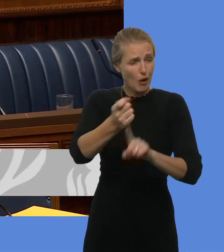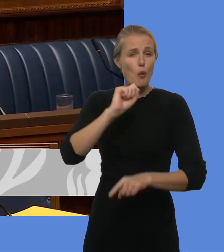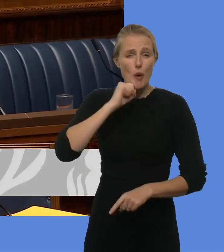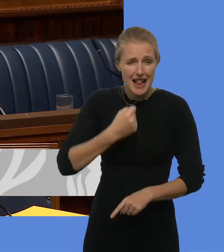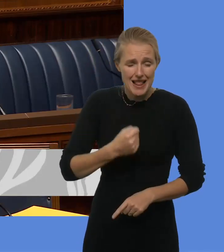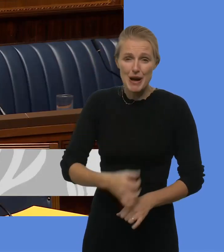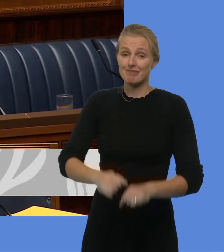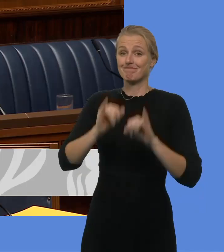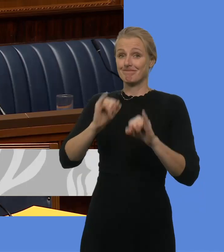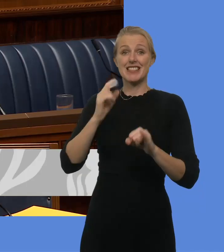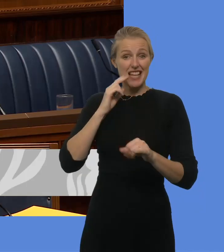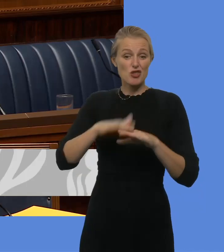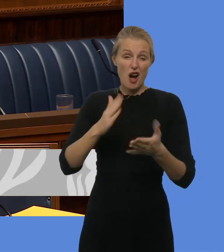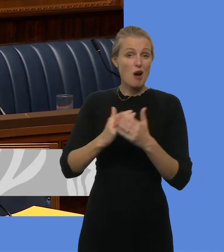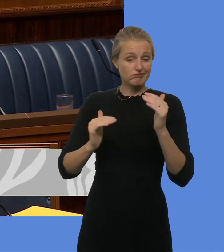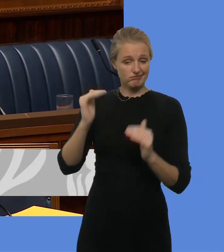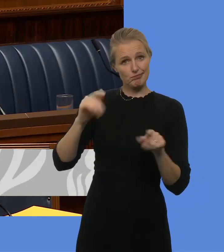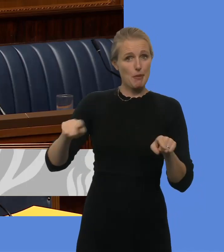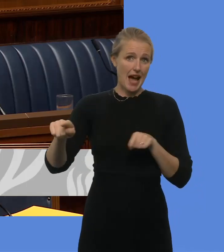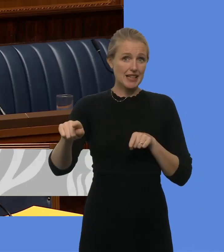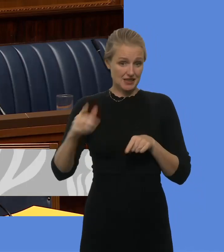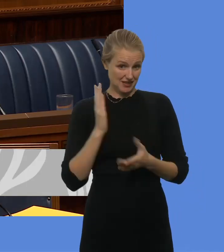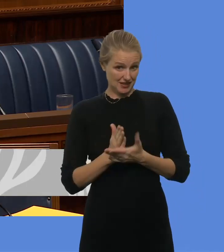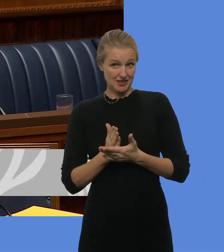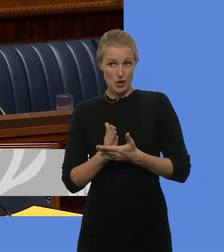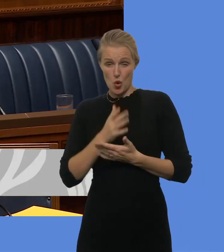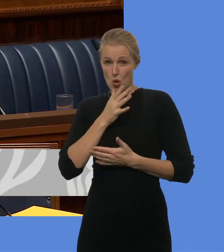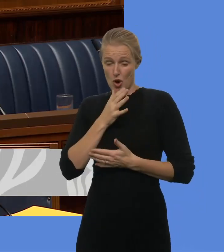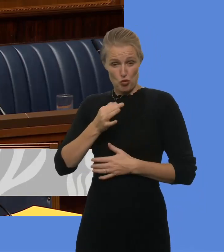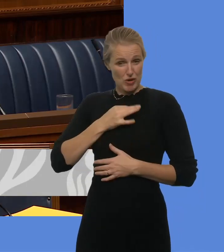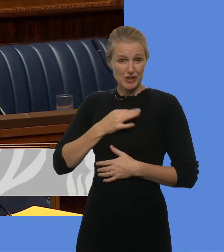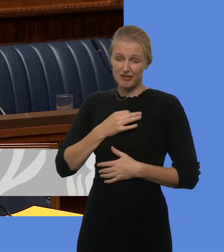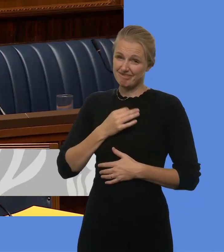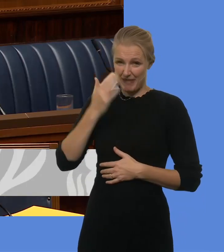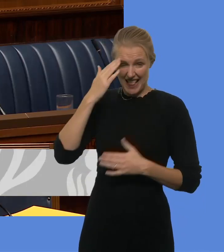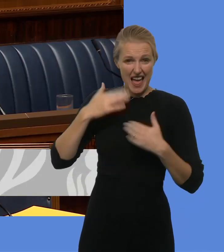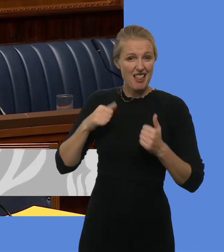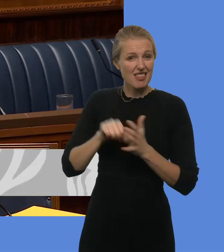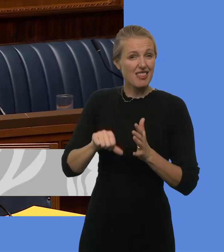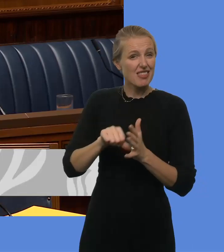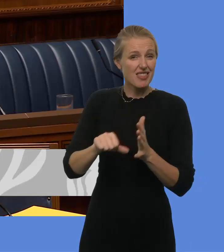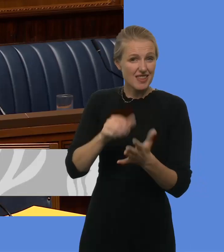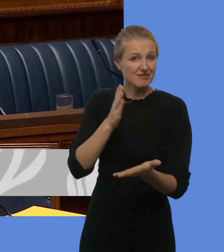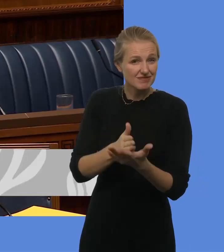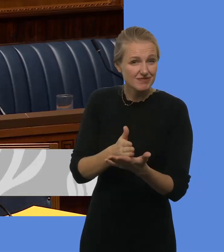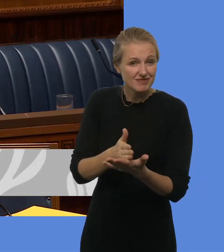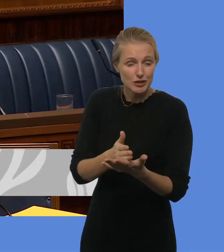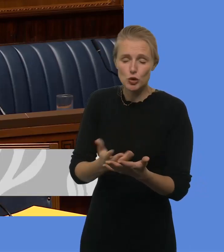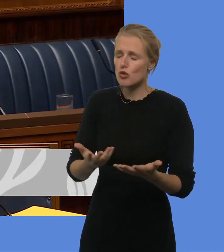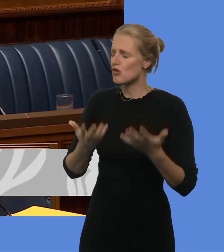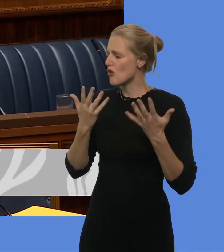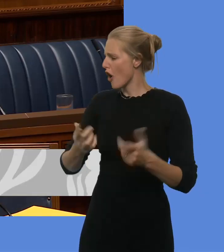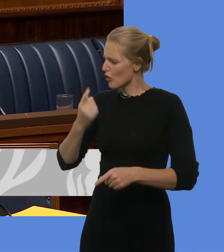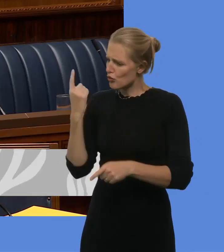children are falling behind their peers and are at high risk of poor mental health. There has never been a more important time to invest